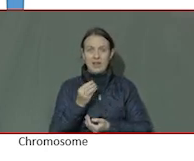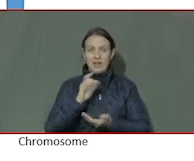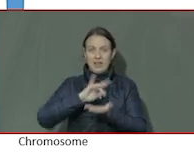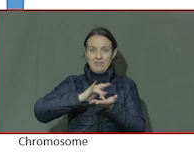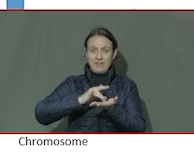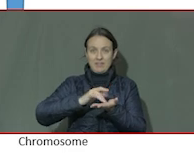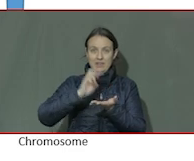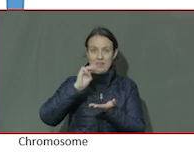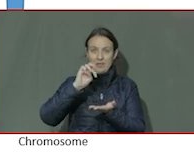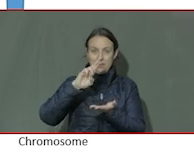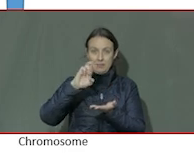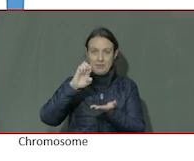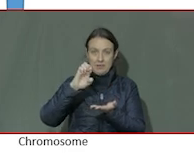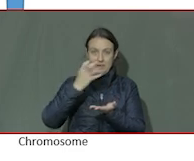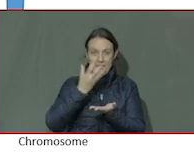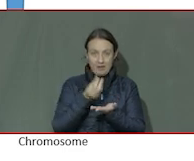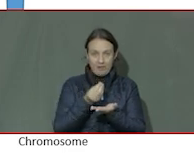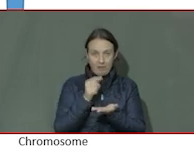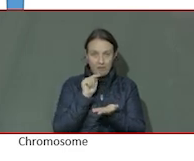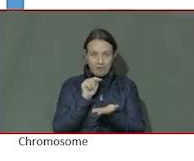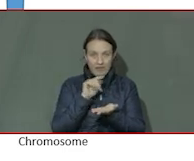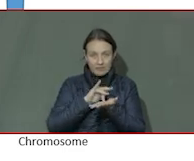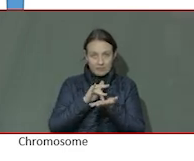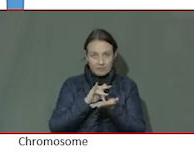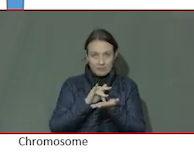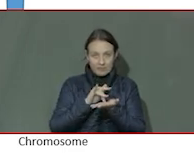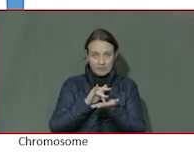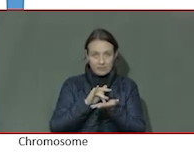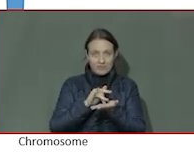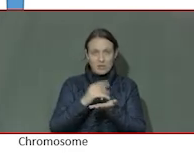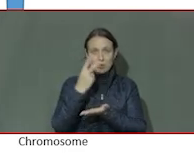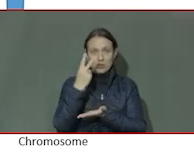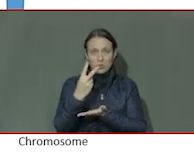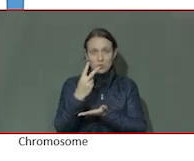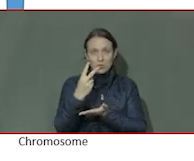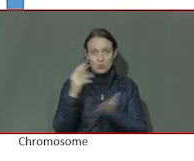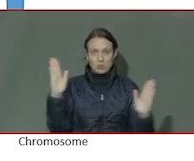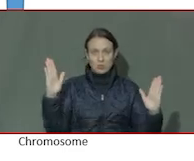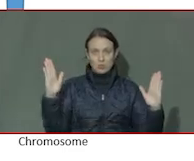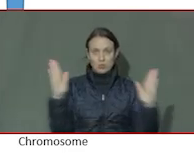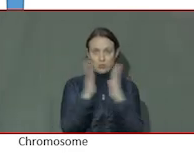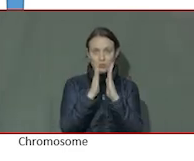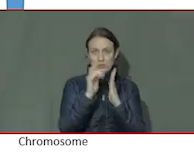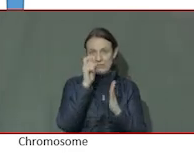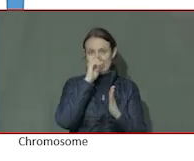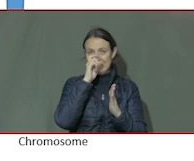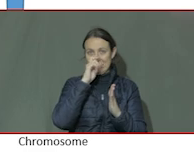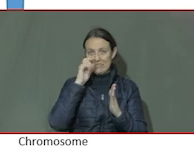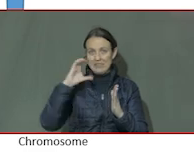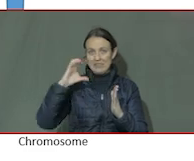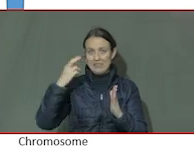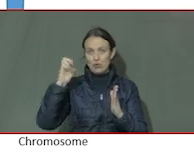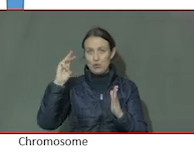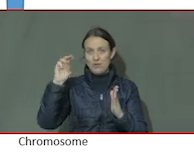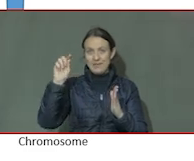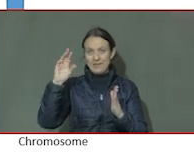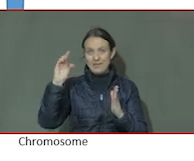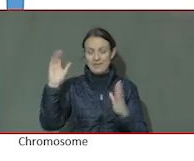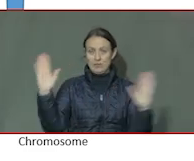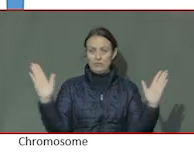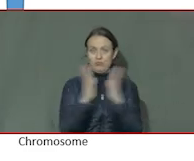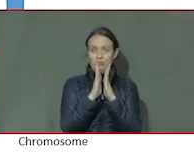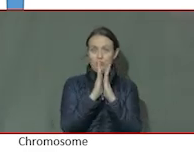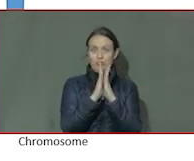centromere, then this centromere attaches the two what? Sister chromatids. Now, this